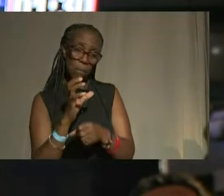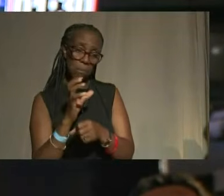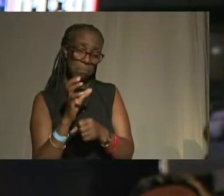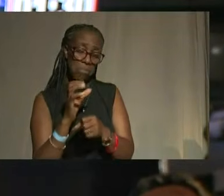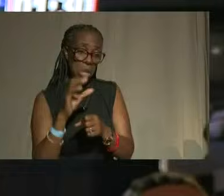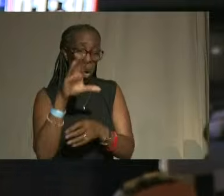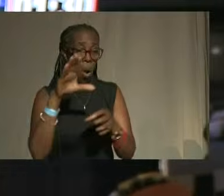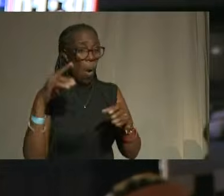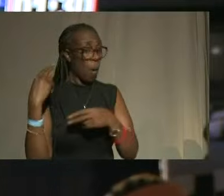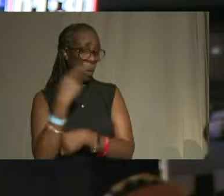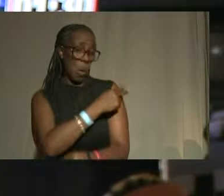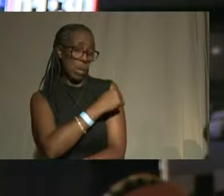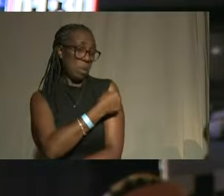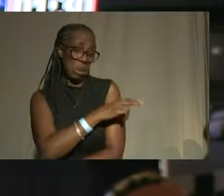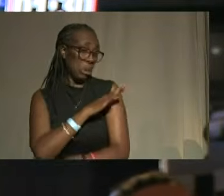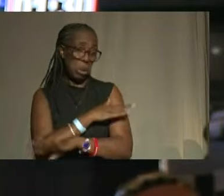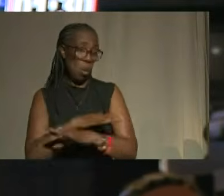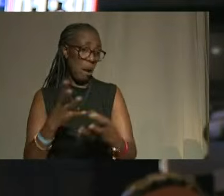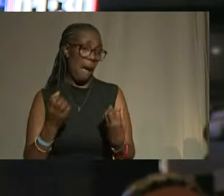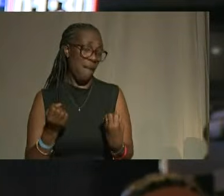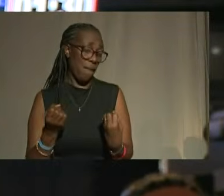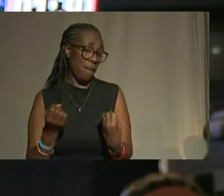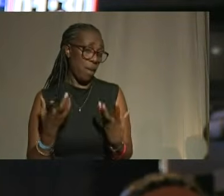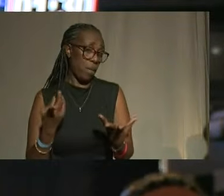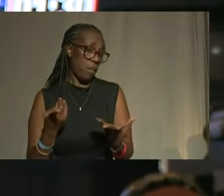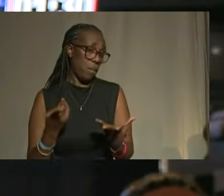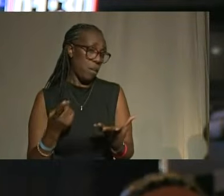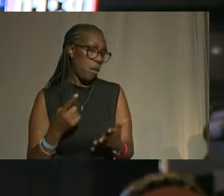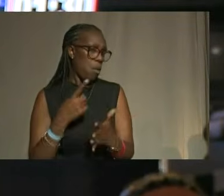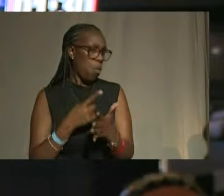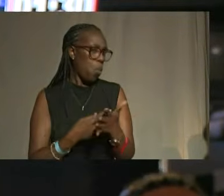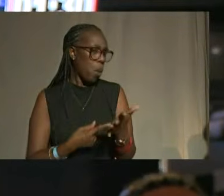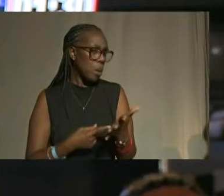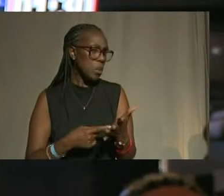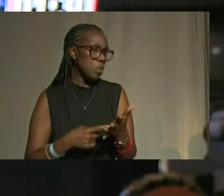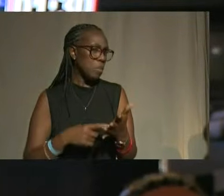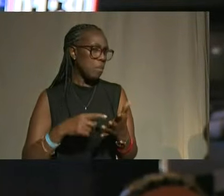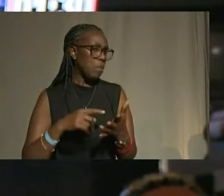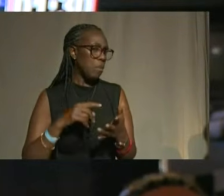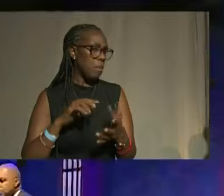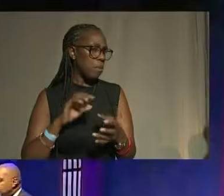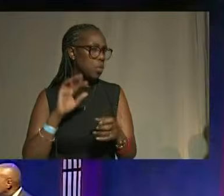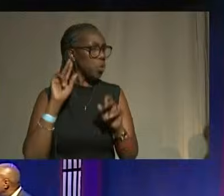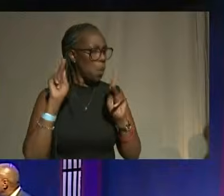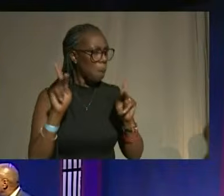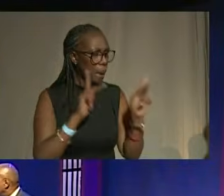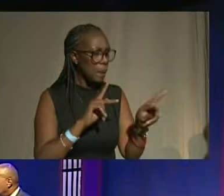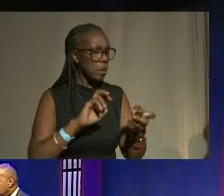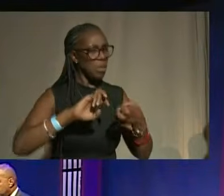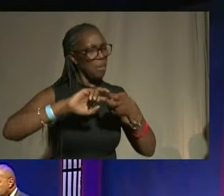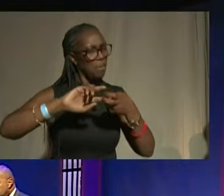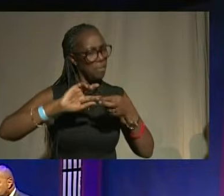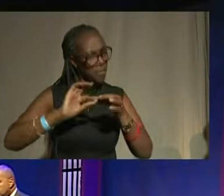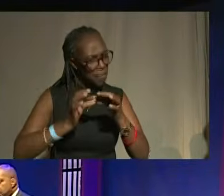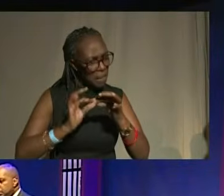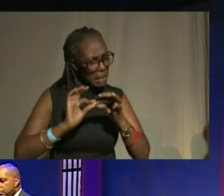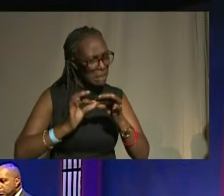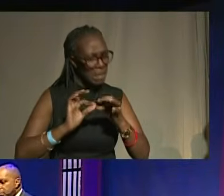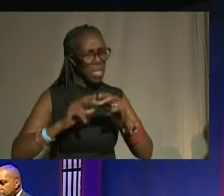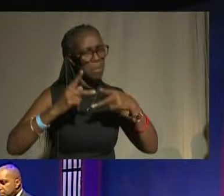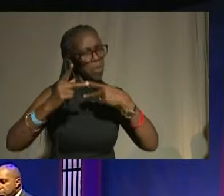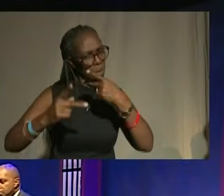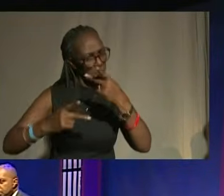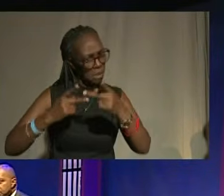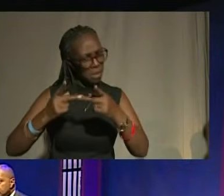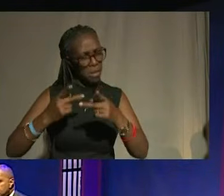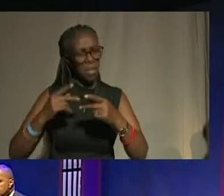financial measures will you take within the first 2 years, if you win, to fix these shortages and ensure patients can actually access proper